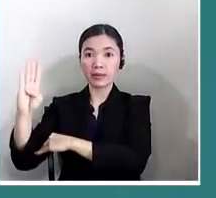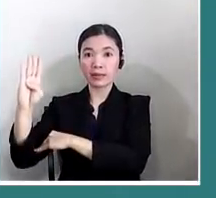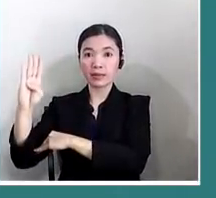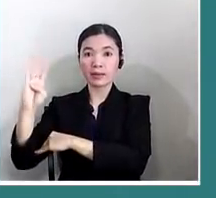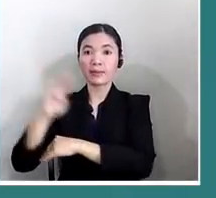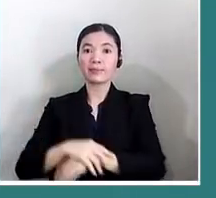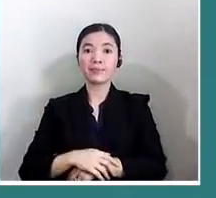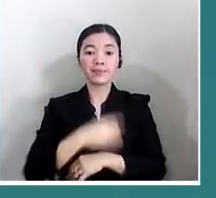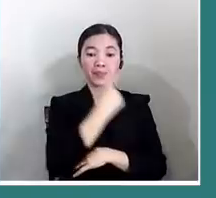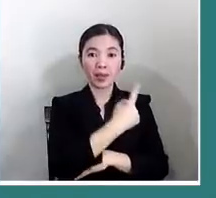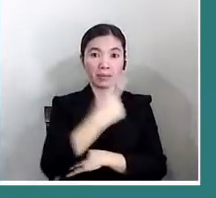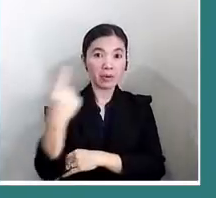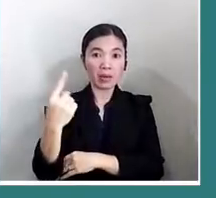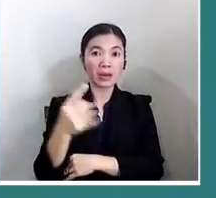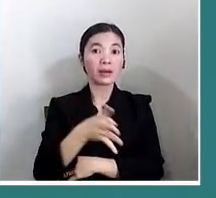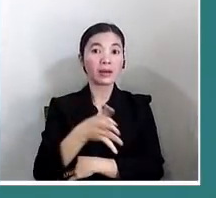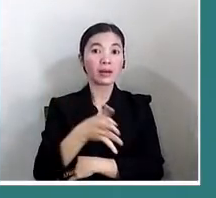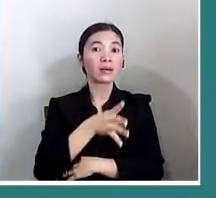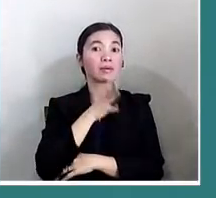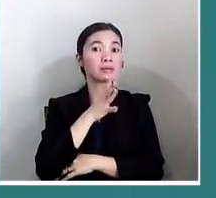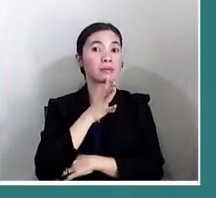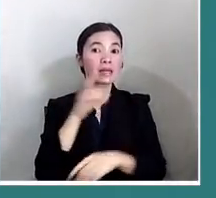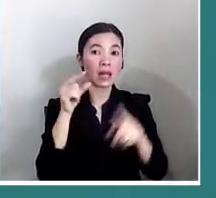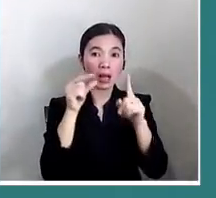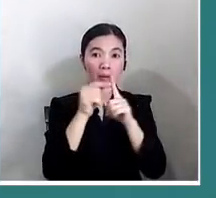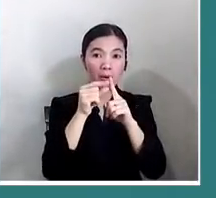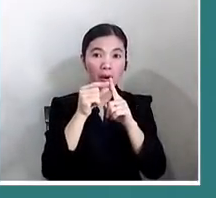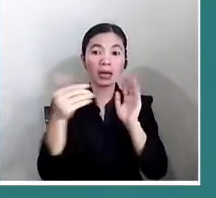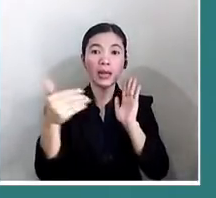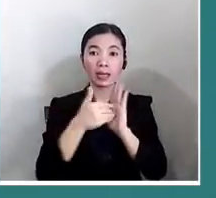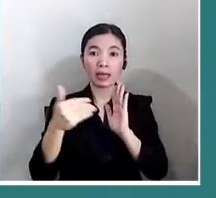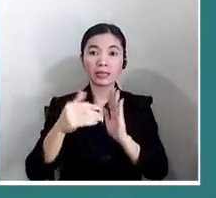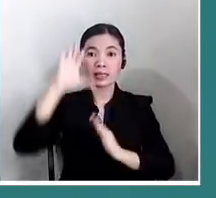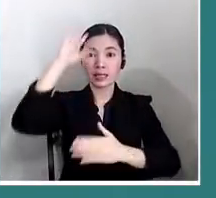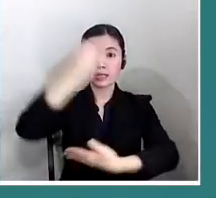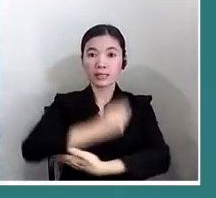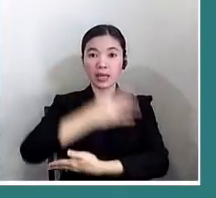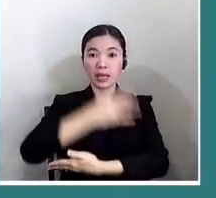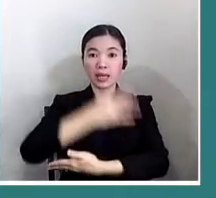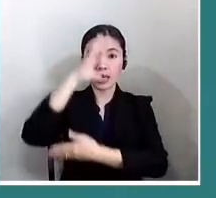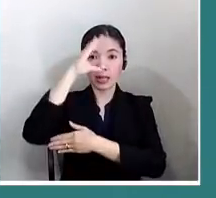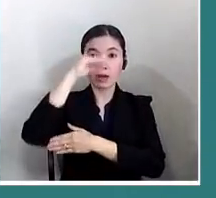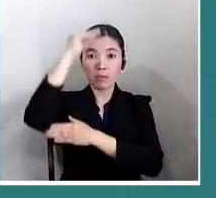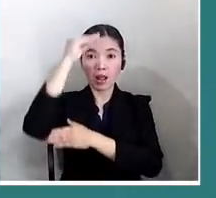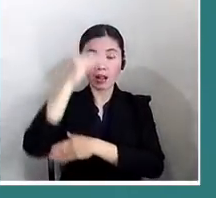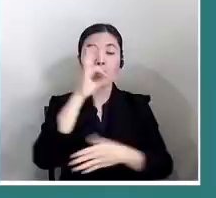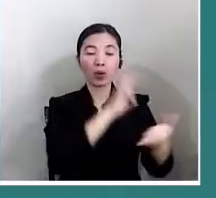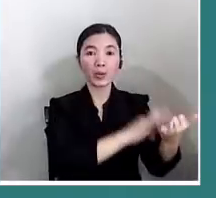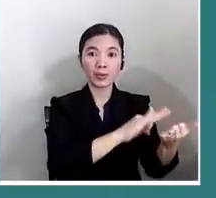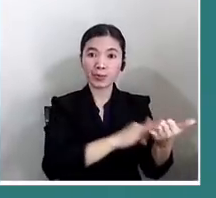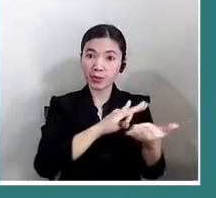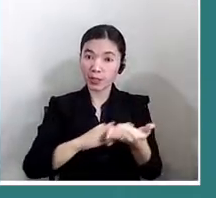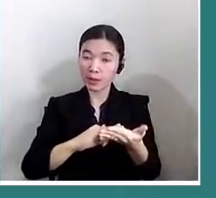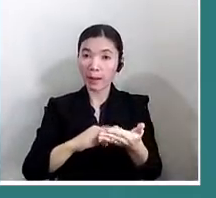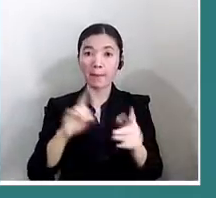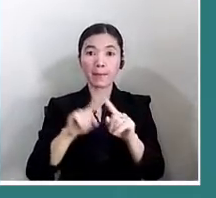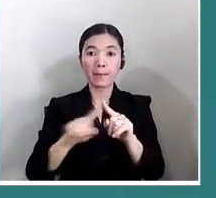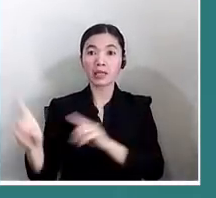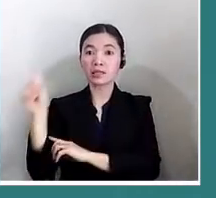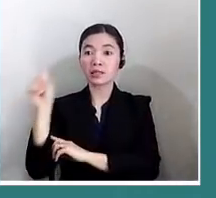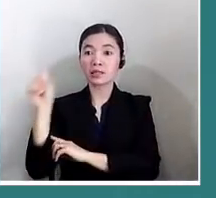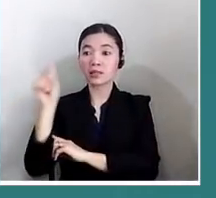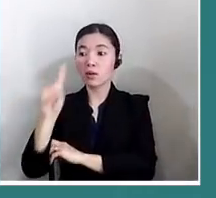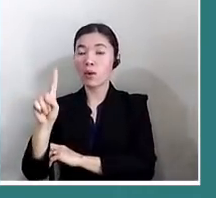Everyone who speaks a word against the Son of Man will be forgiven, but the one who